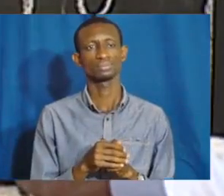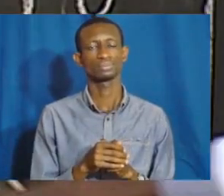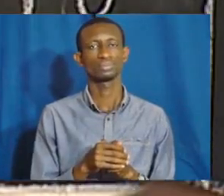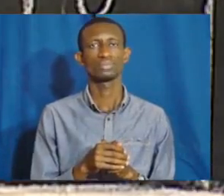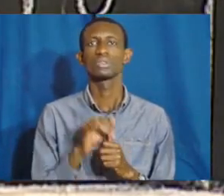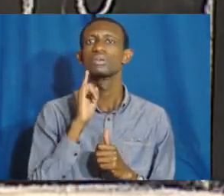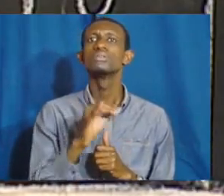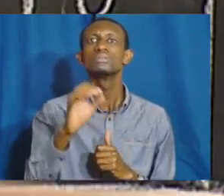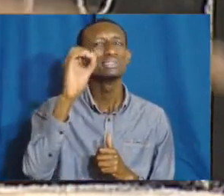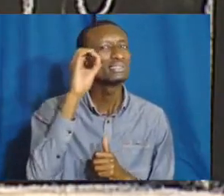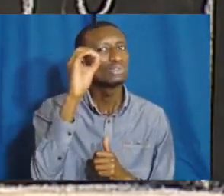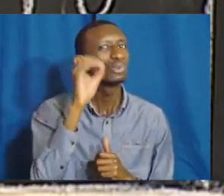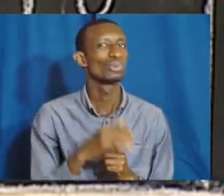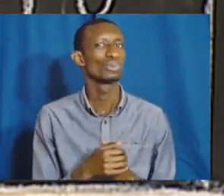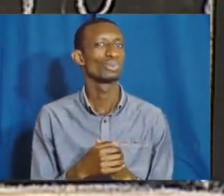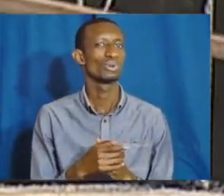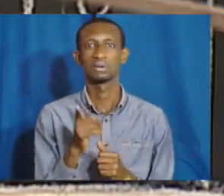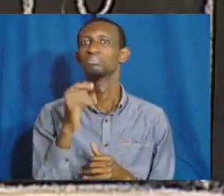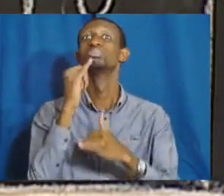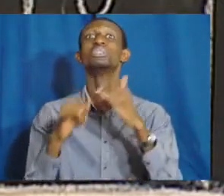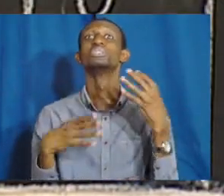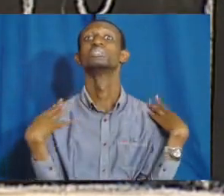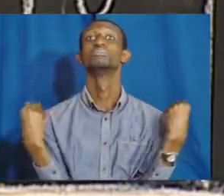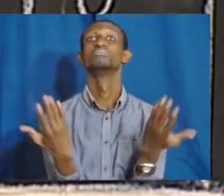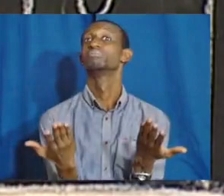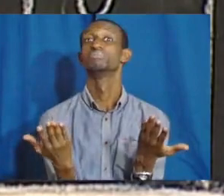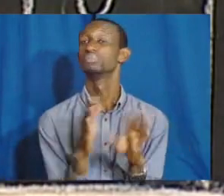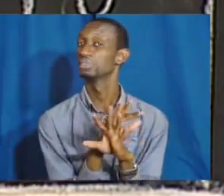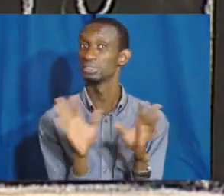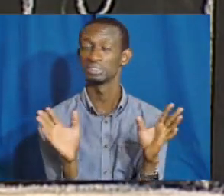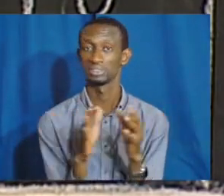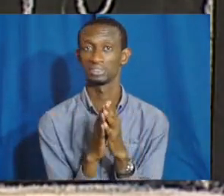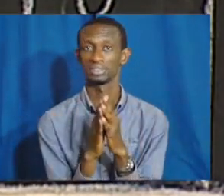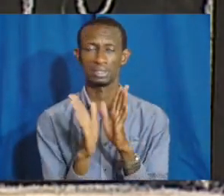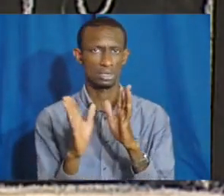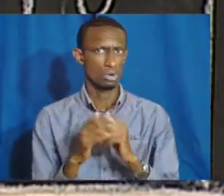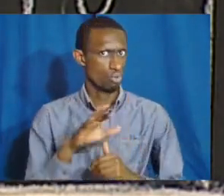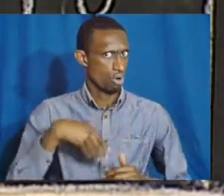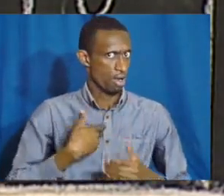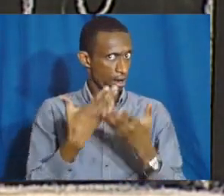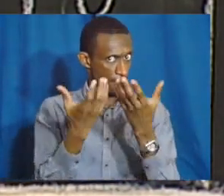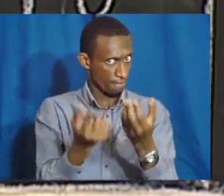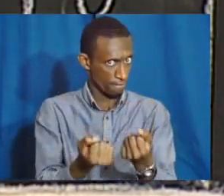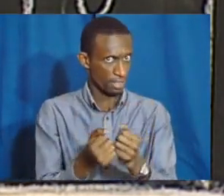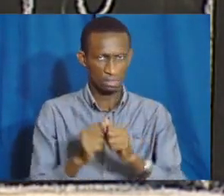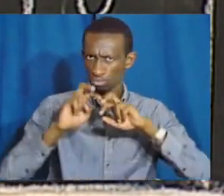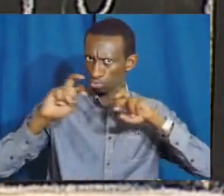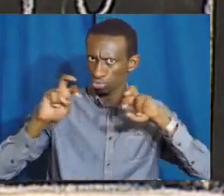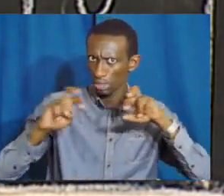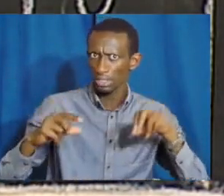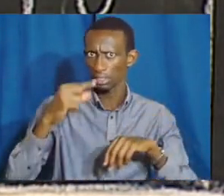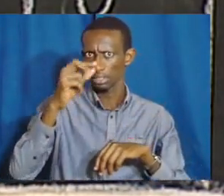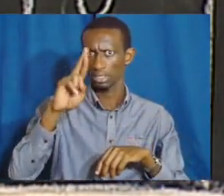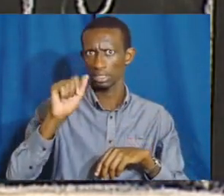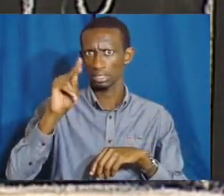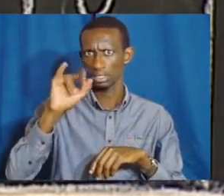is 0. We are done with our question. We have to find the gradient. Gradient